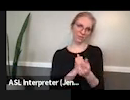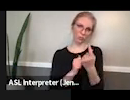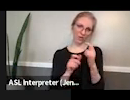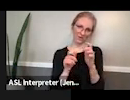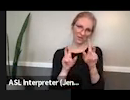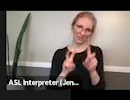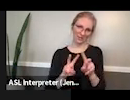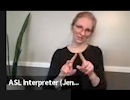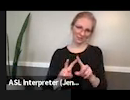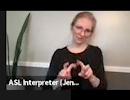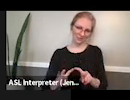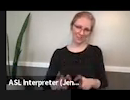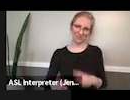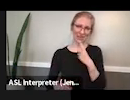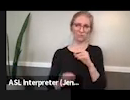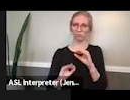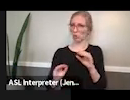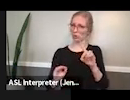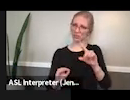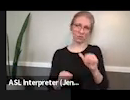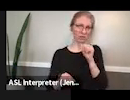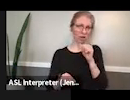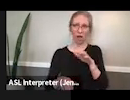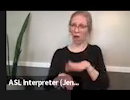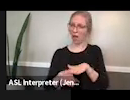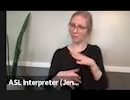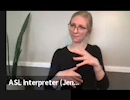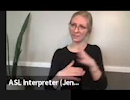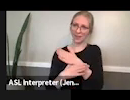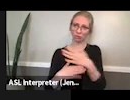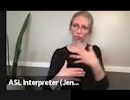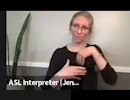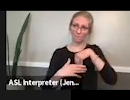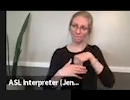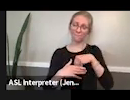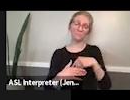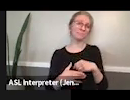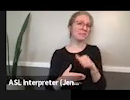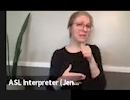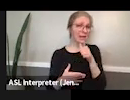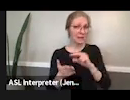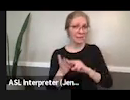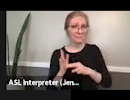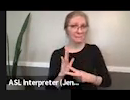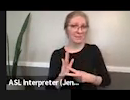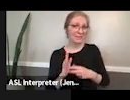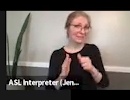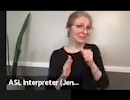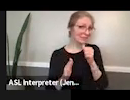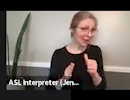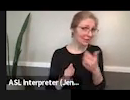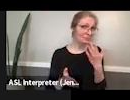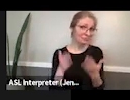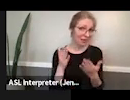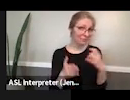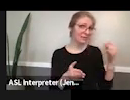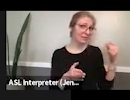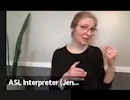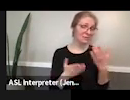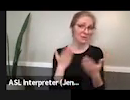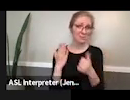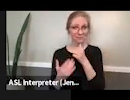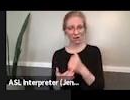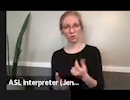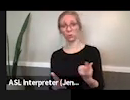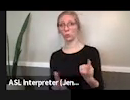a disability, he's on the spectrum, doesn't mean he's not. I mean, he might be, might not be, but once is not, a